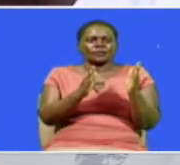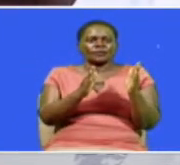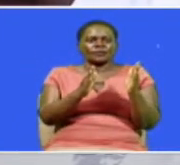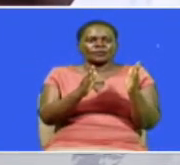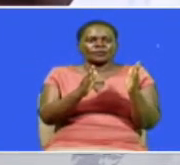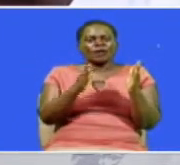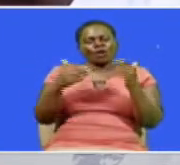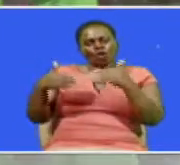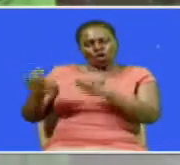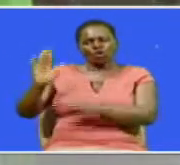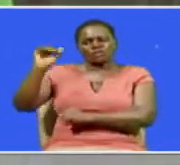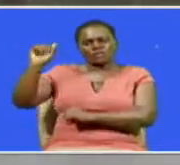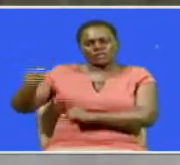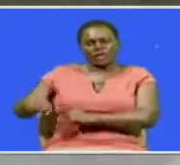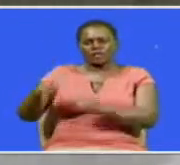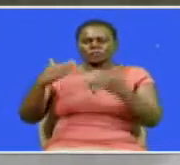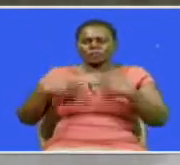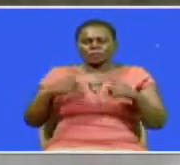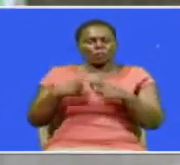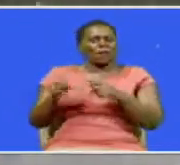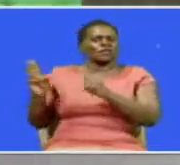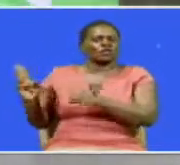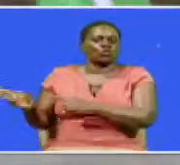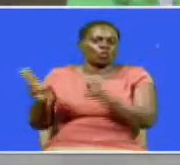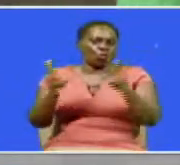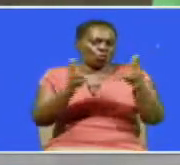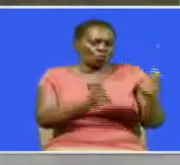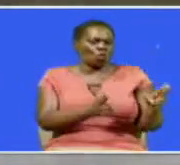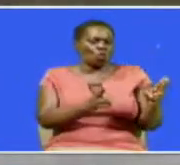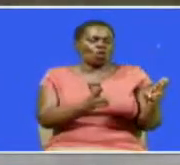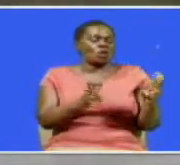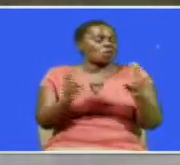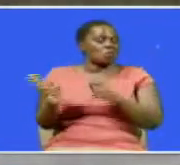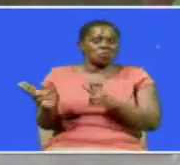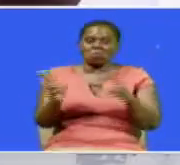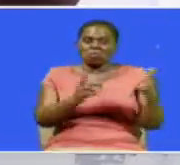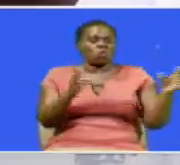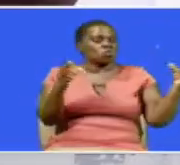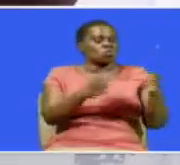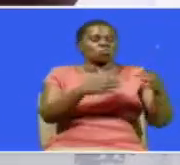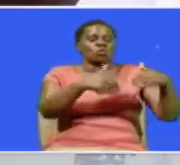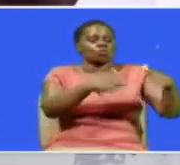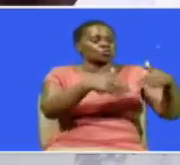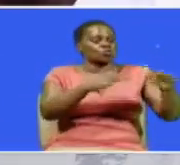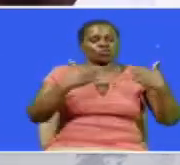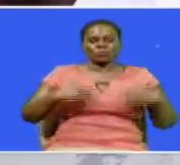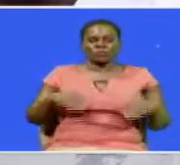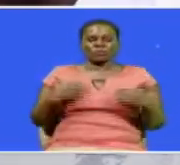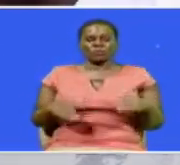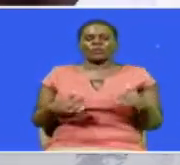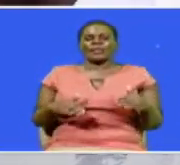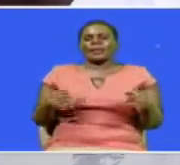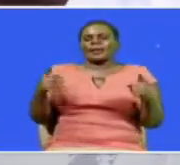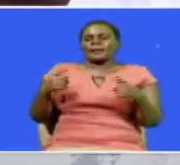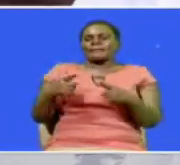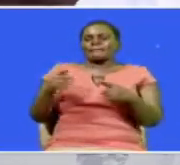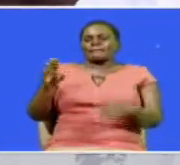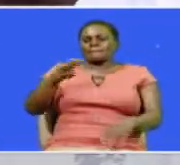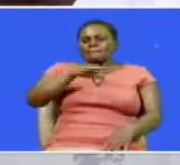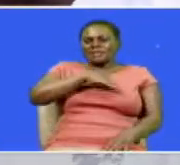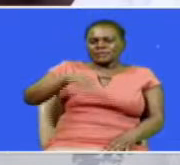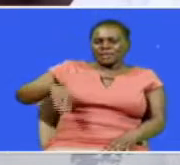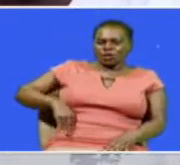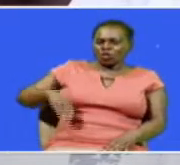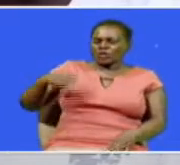Yes, we've lost players, but that's normal. That's normal for teams to lose players. Barcelona